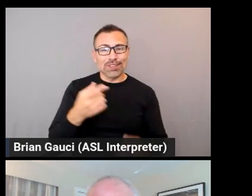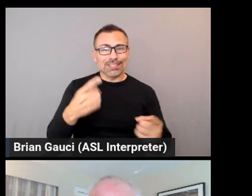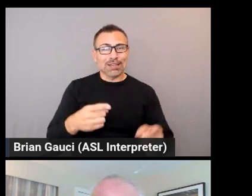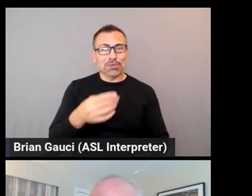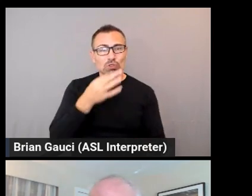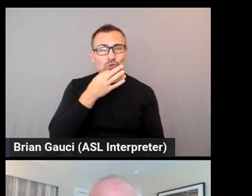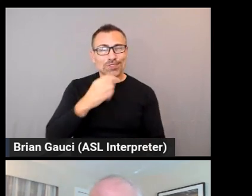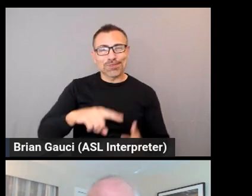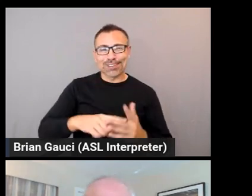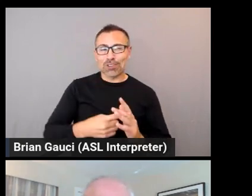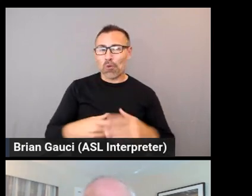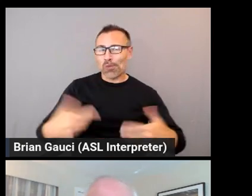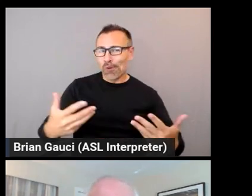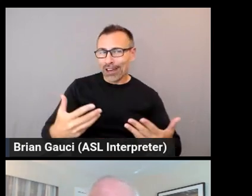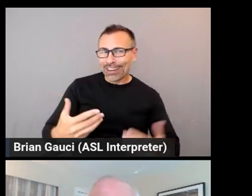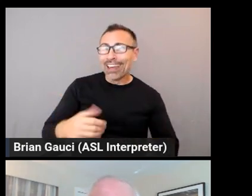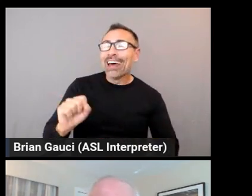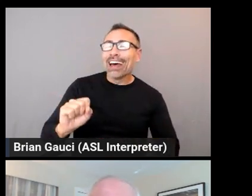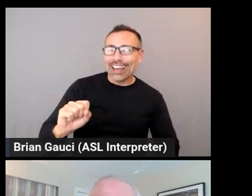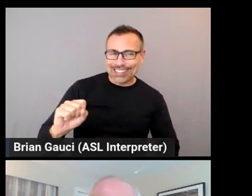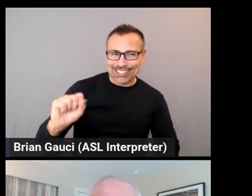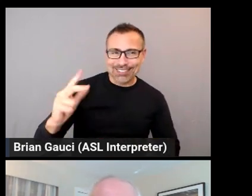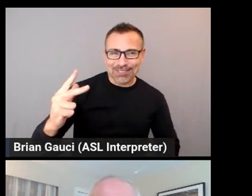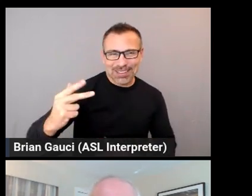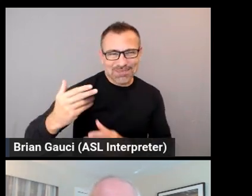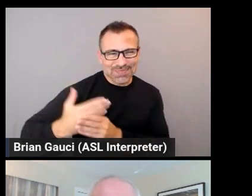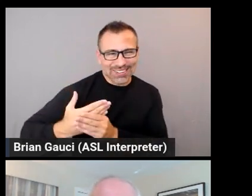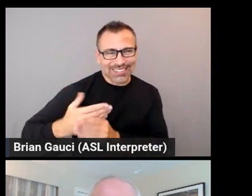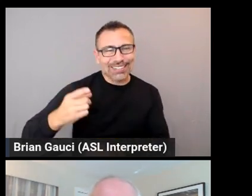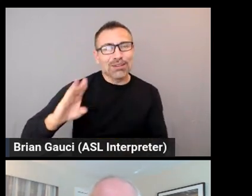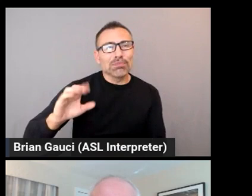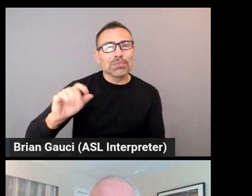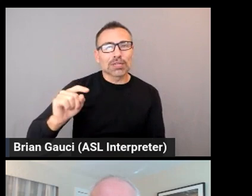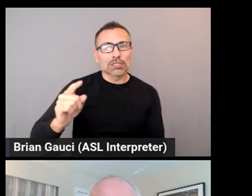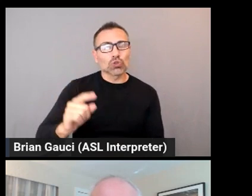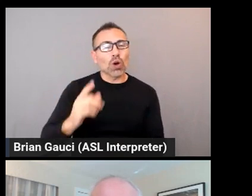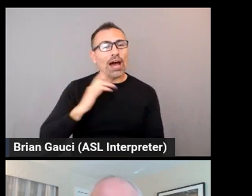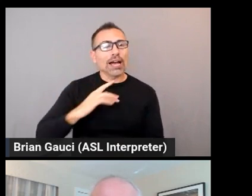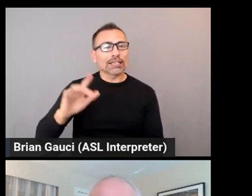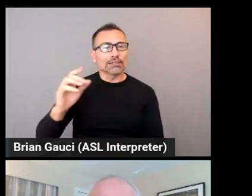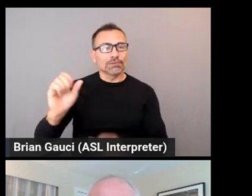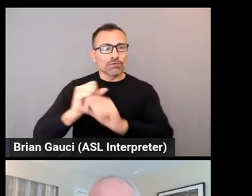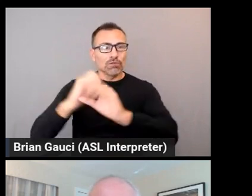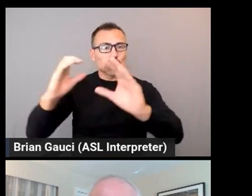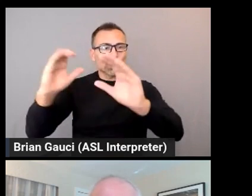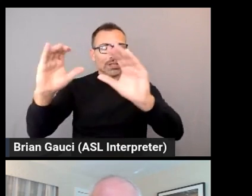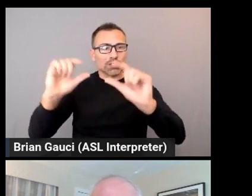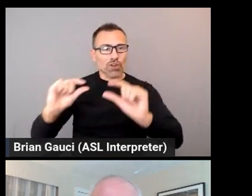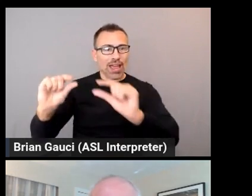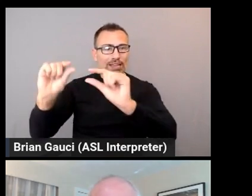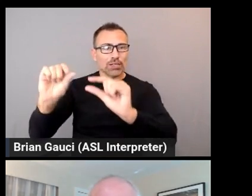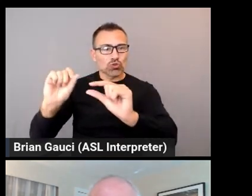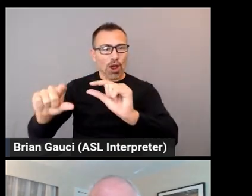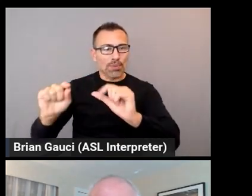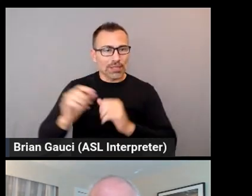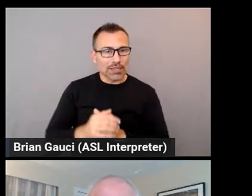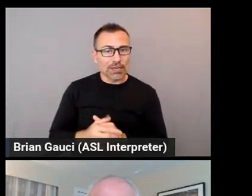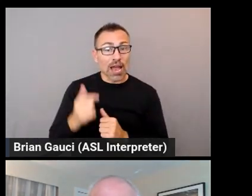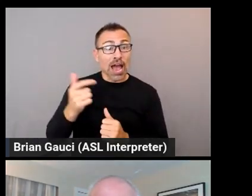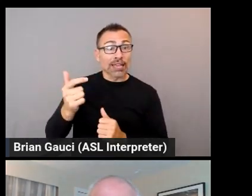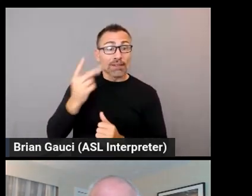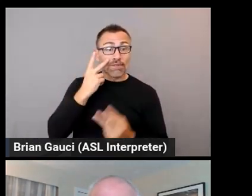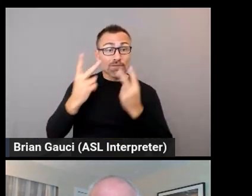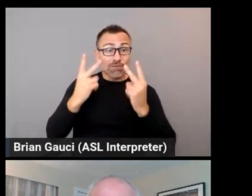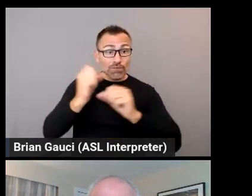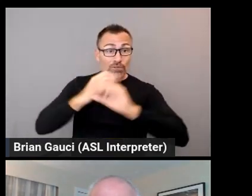bucket. So I can visually drag and drop an S3 bucket from the left onto the right side here. I can visually interact with some of its properties.